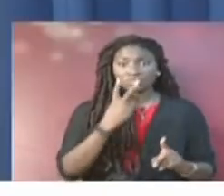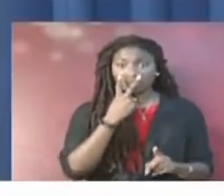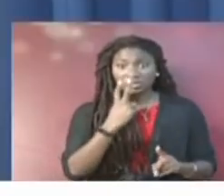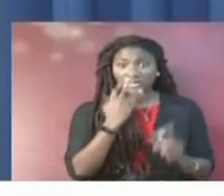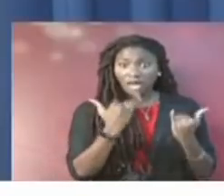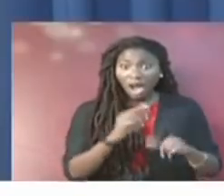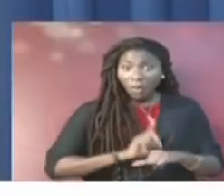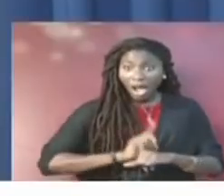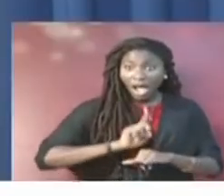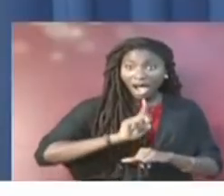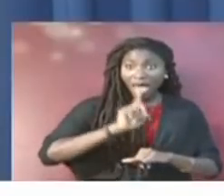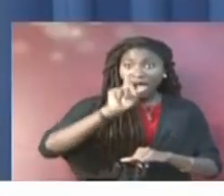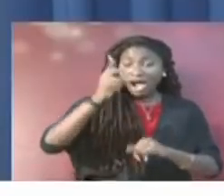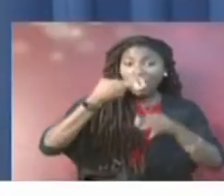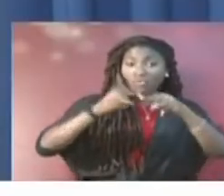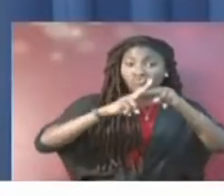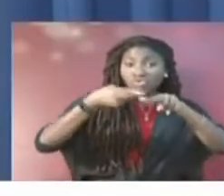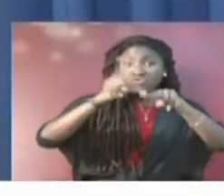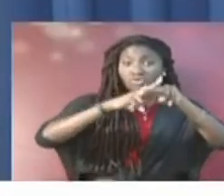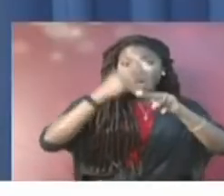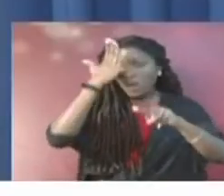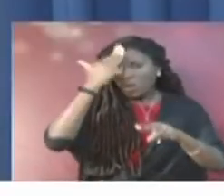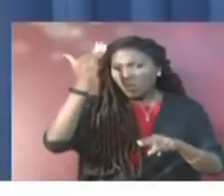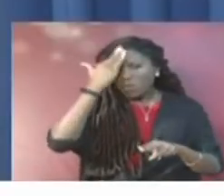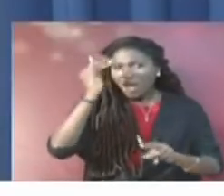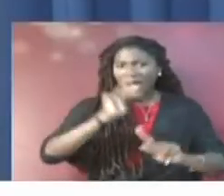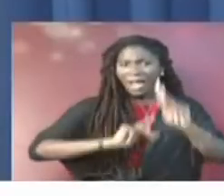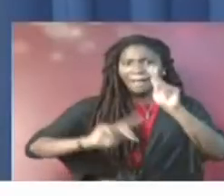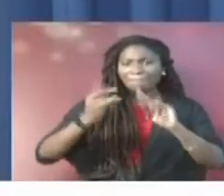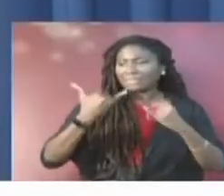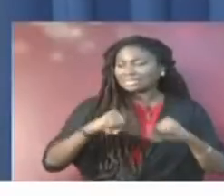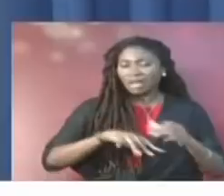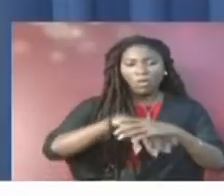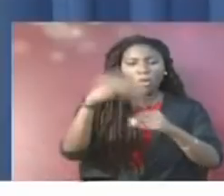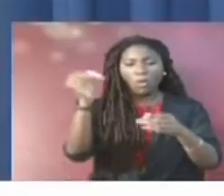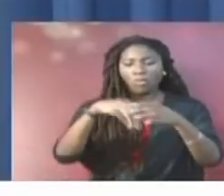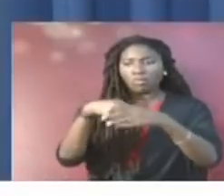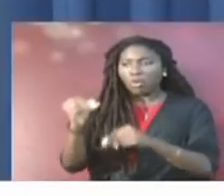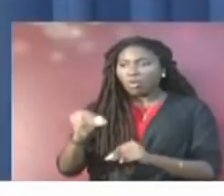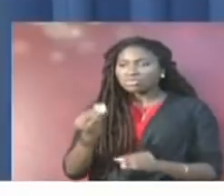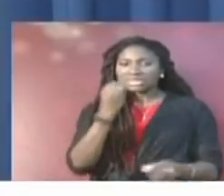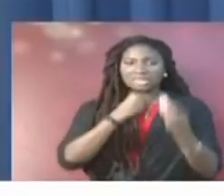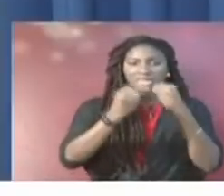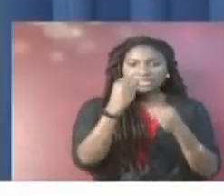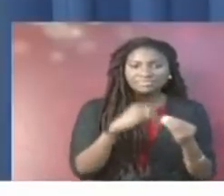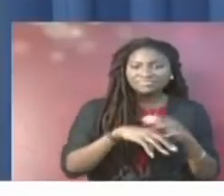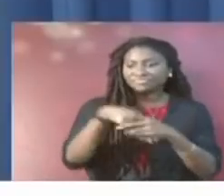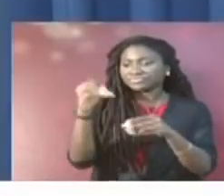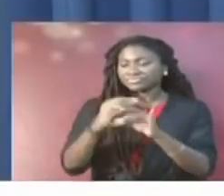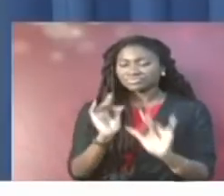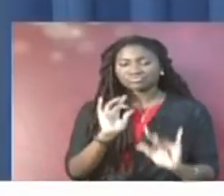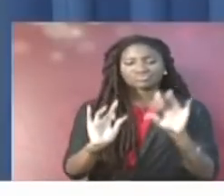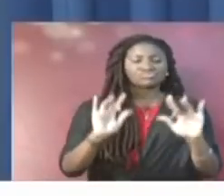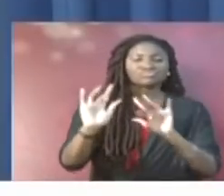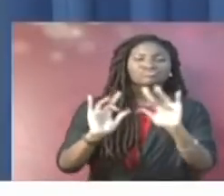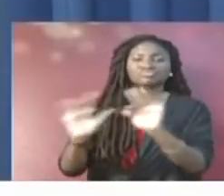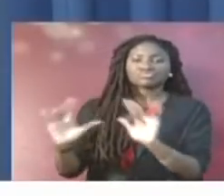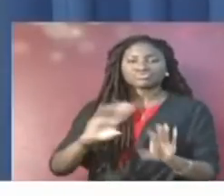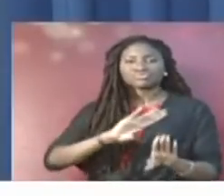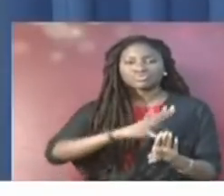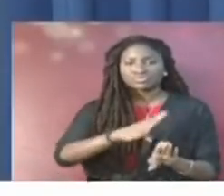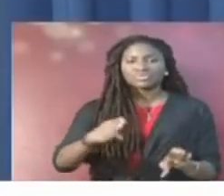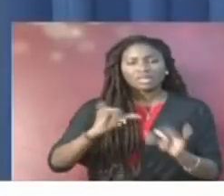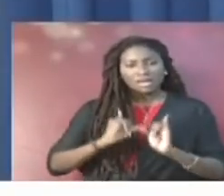are seeing as a result of the continued movement of persons doing essential and non-essential activities